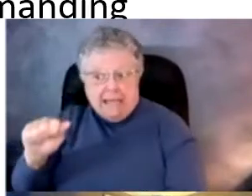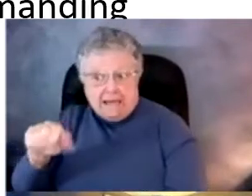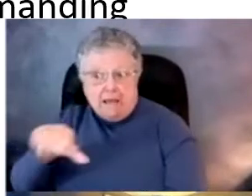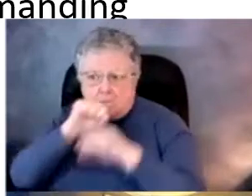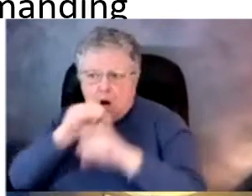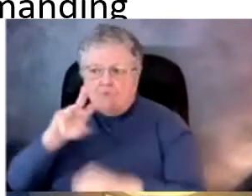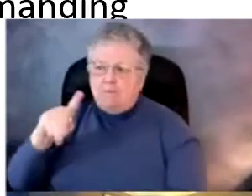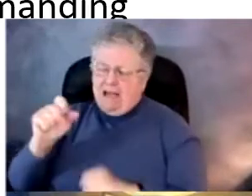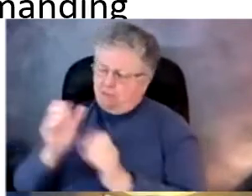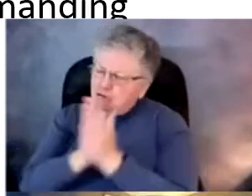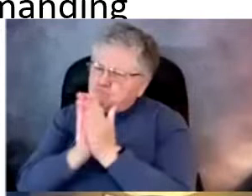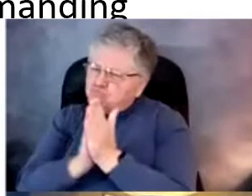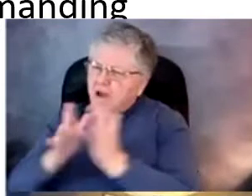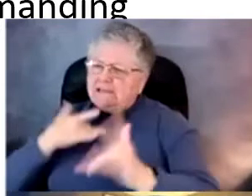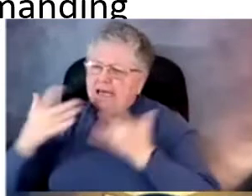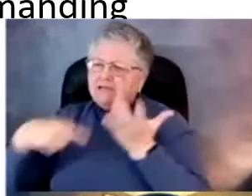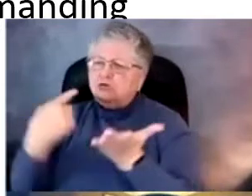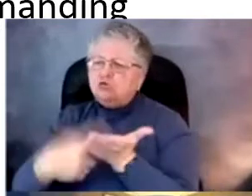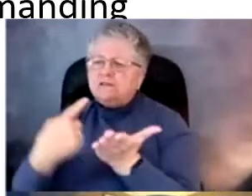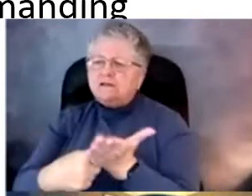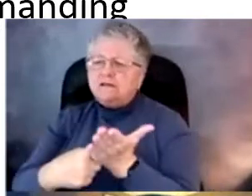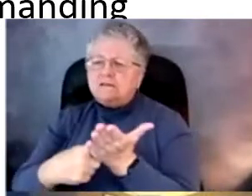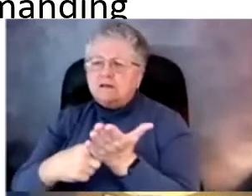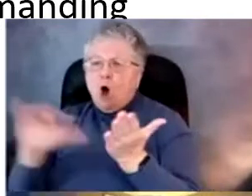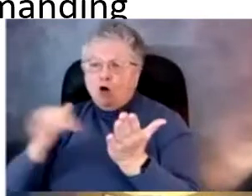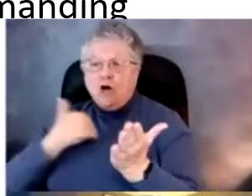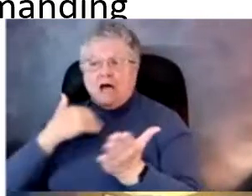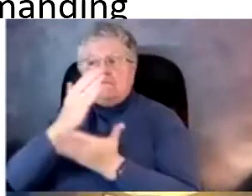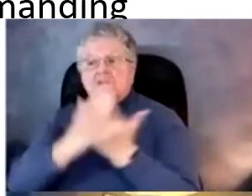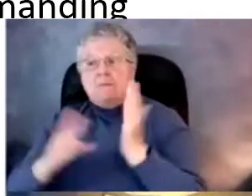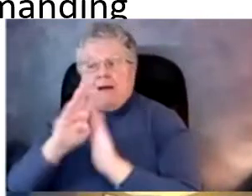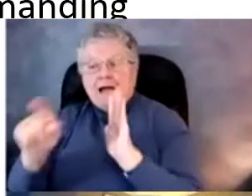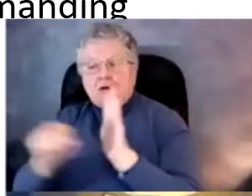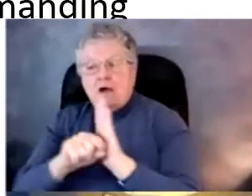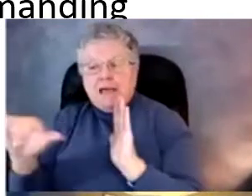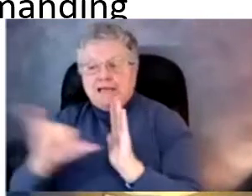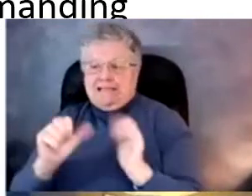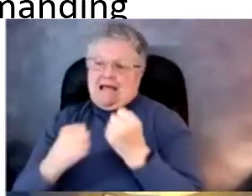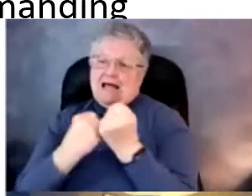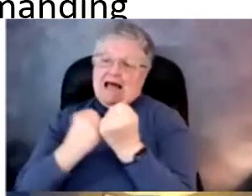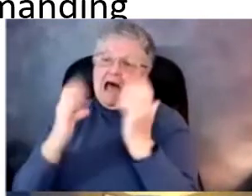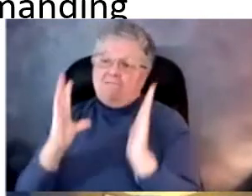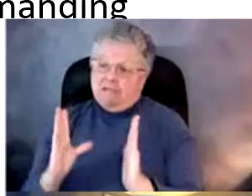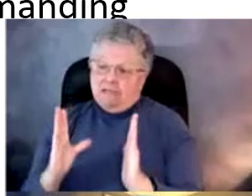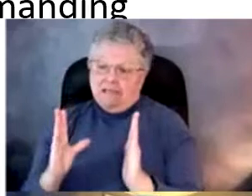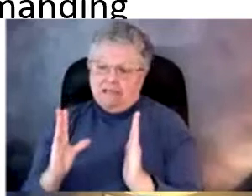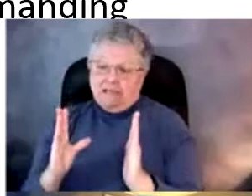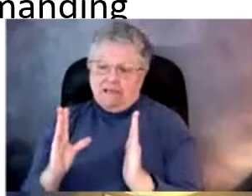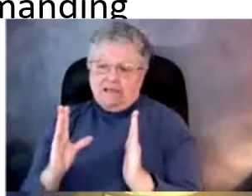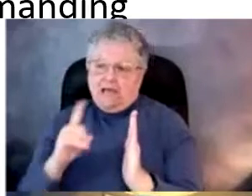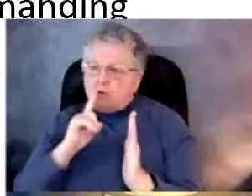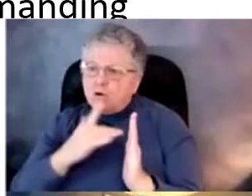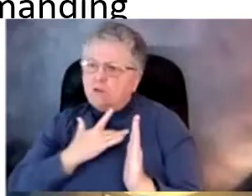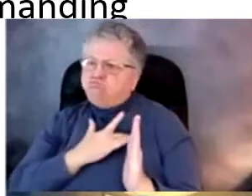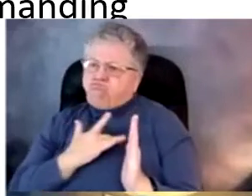well. And I also have some background as an advocate and am passionate